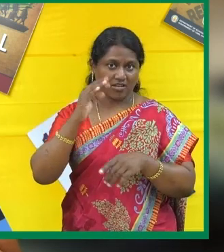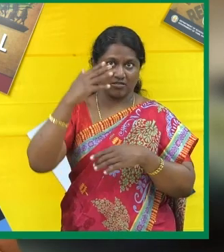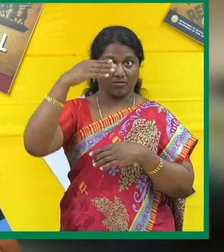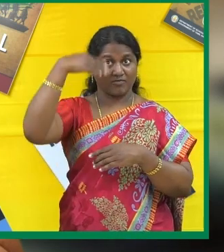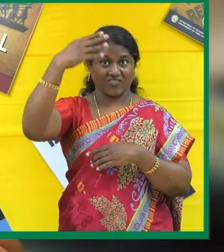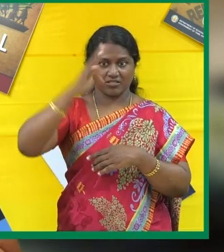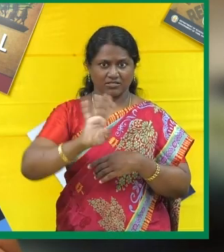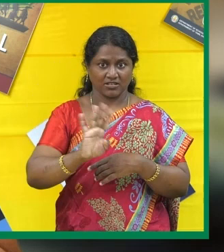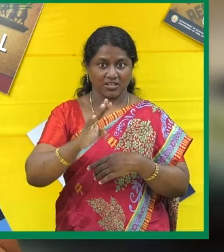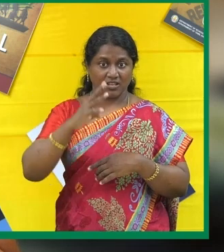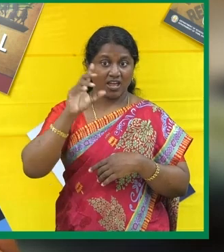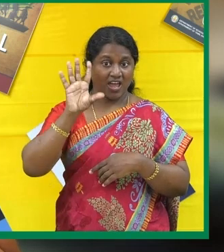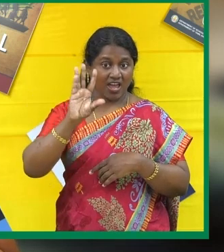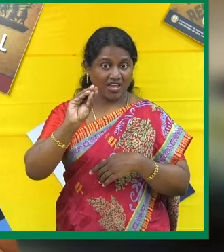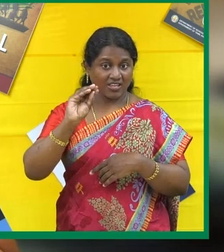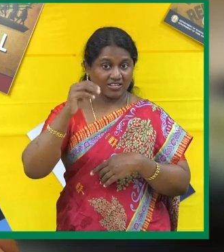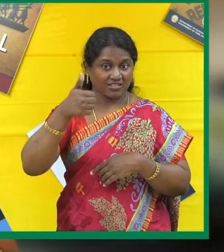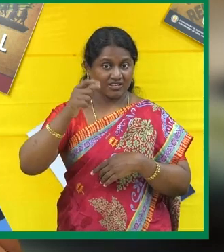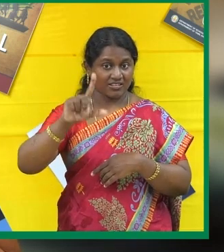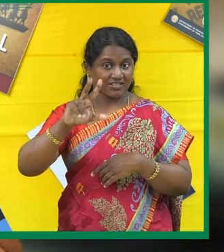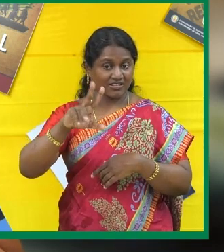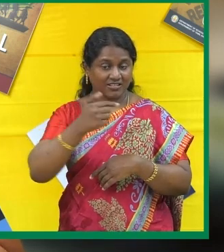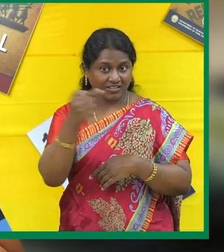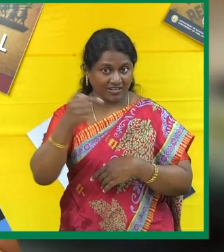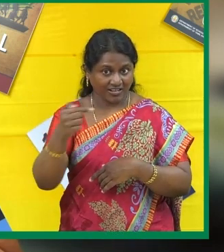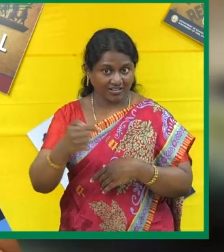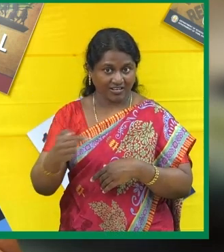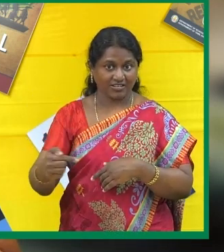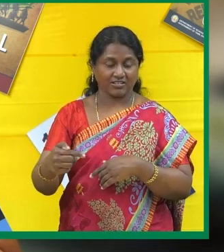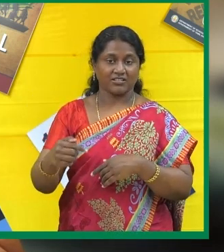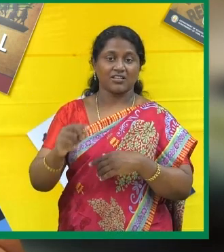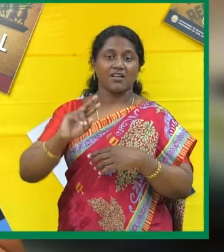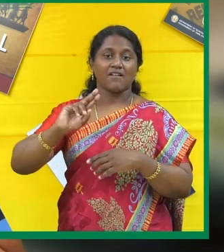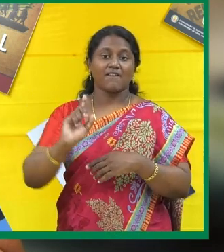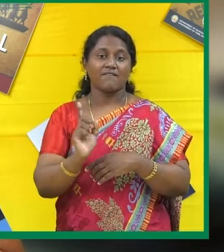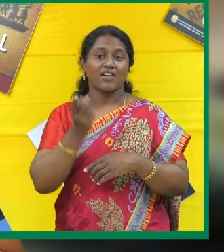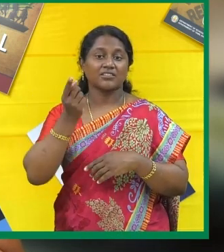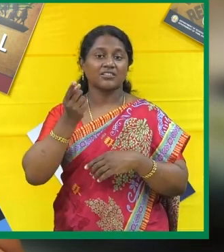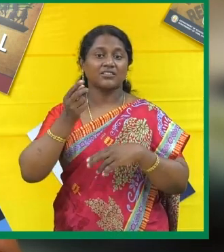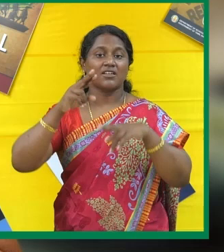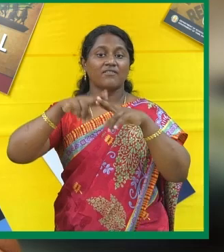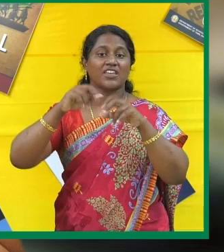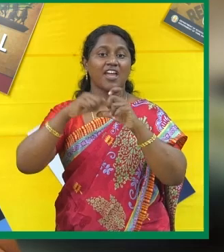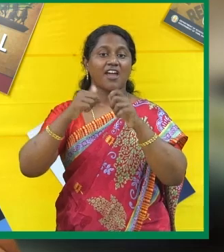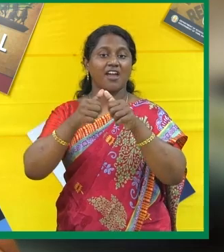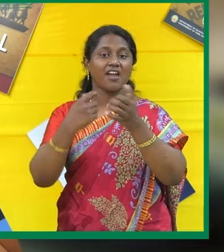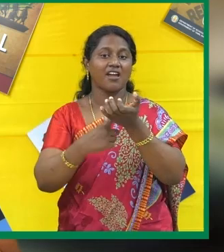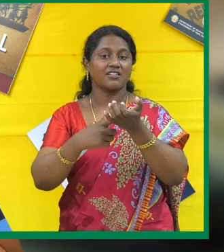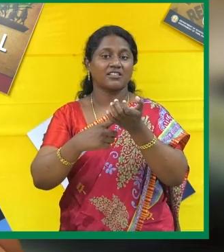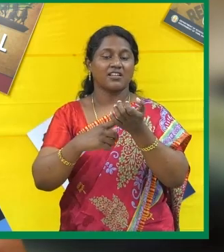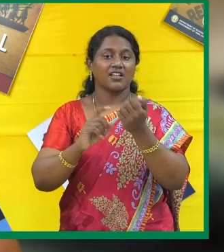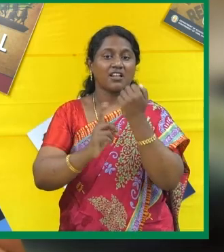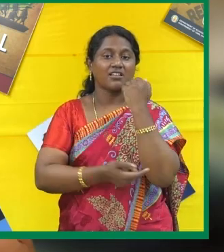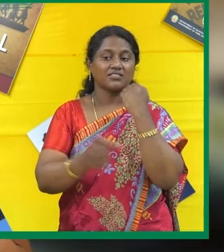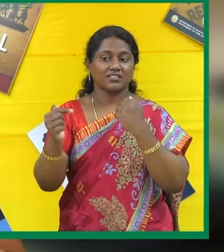have seen. 5 to 8 we are seeing now. So here, in this first line, fear, last line,